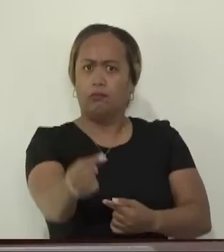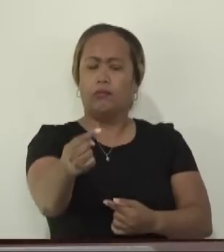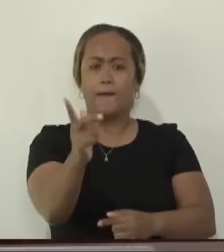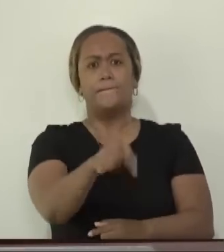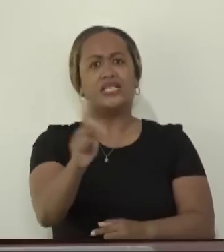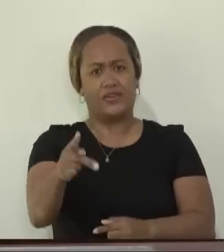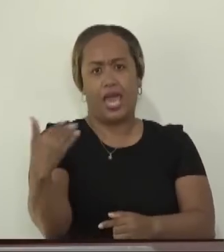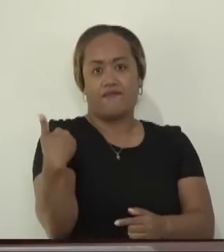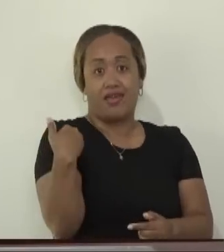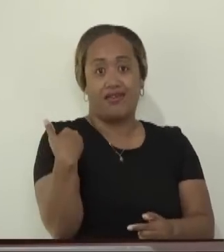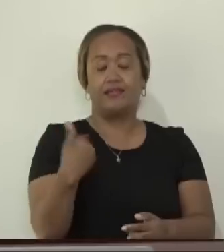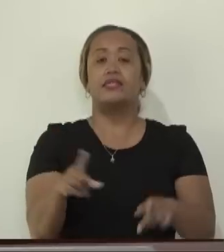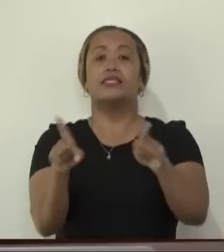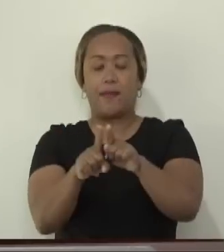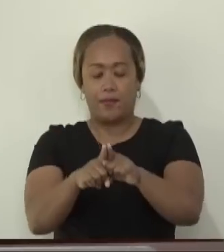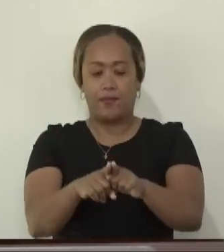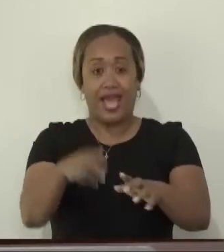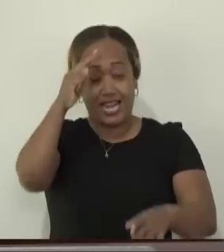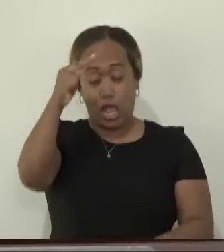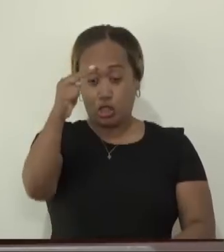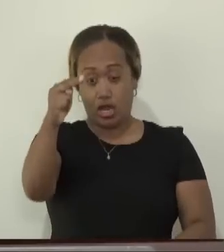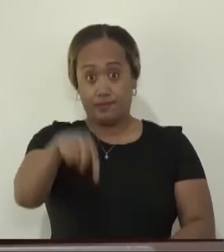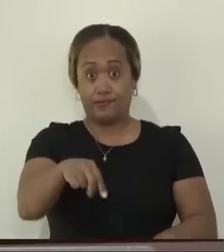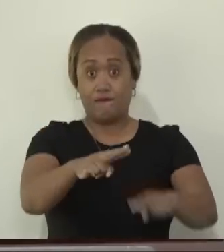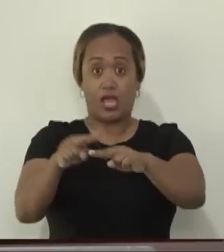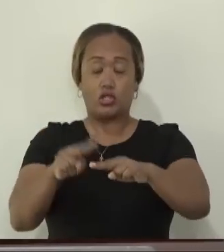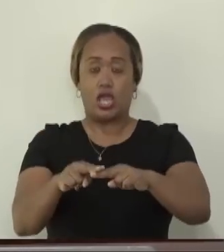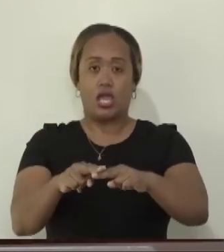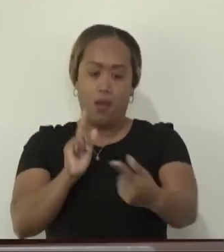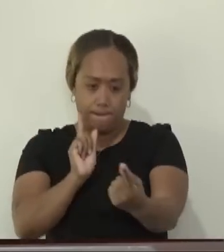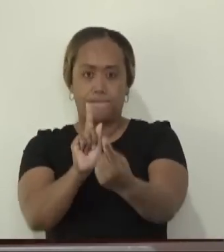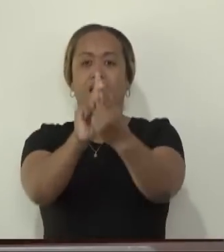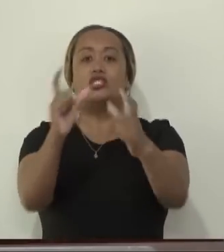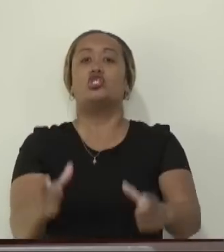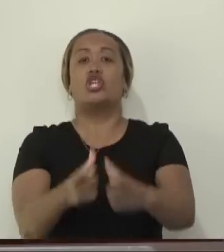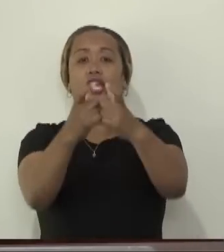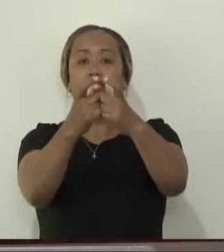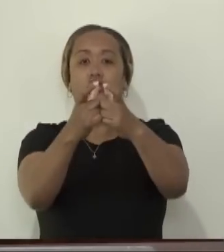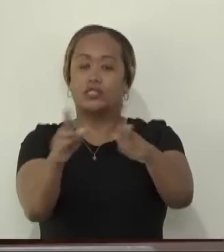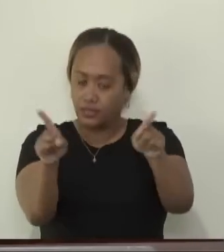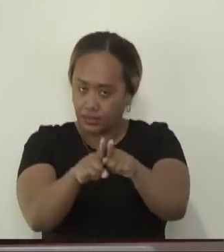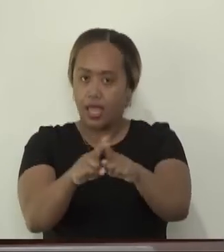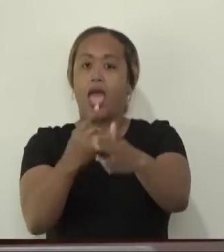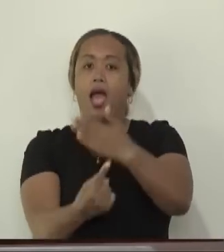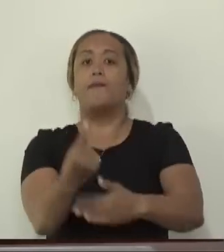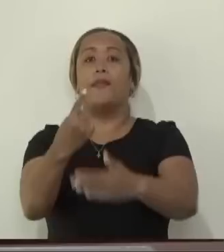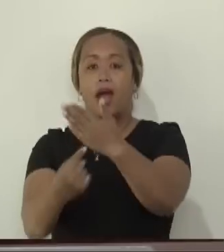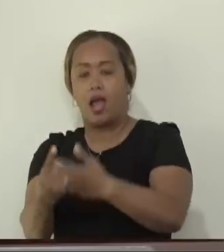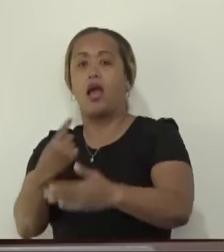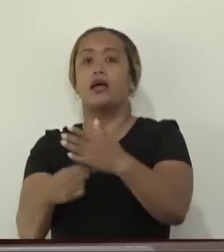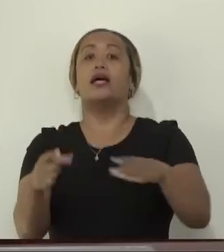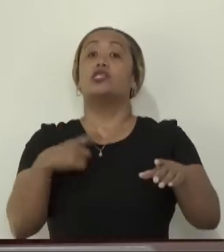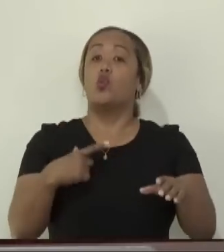Pacific. As a nation, we are facing these challenges simultaneously. Together,